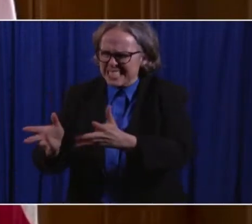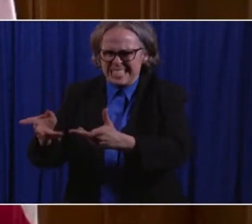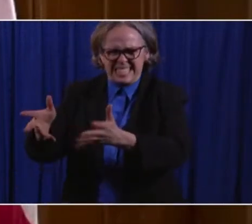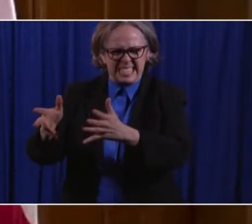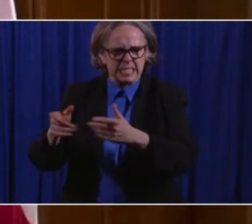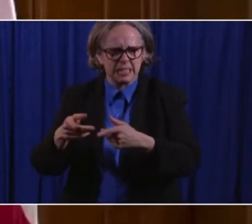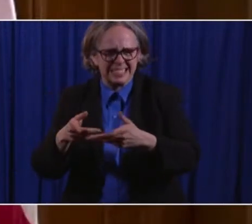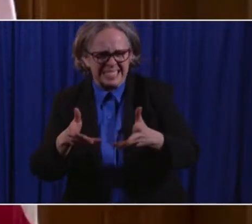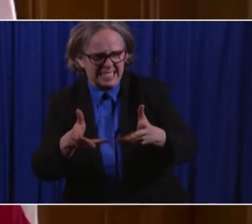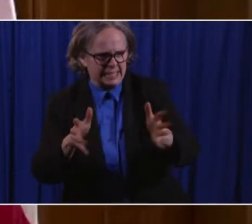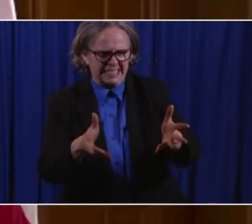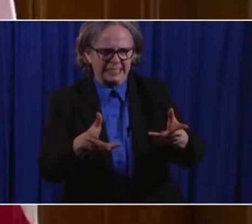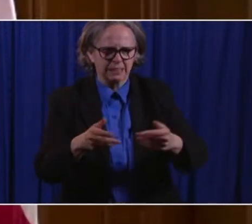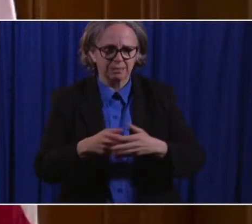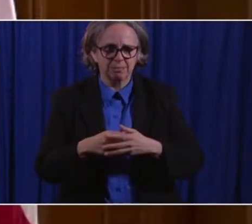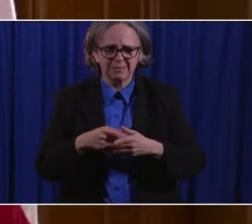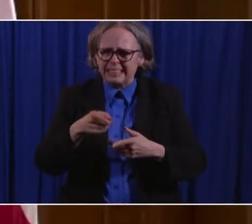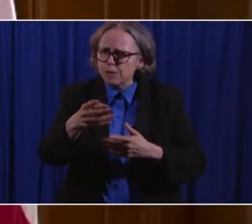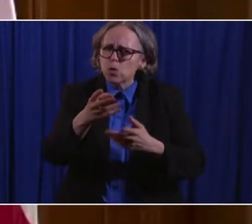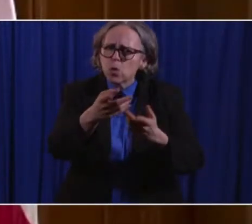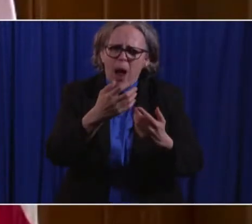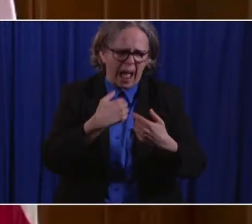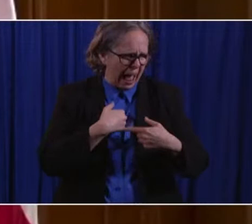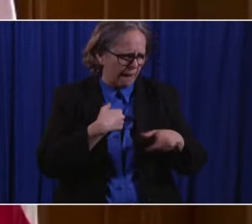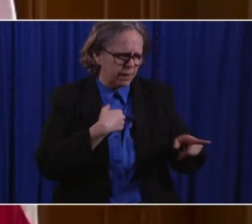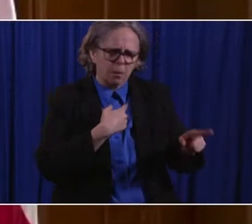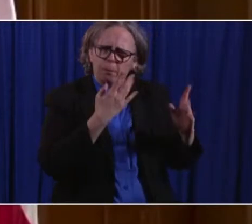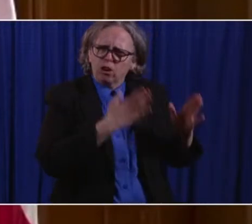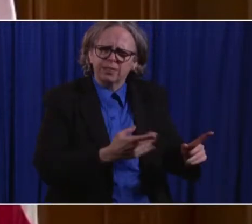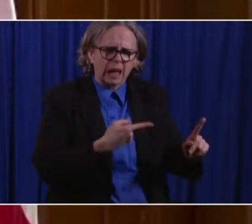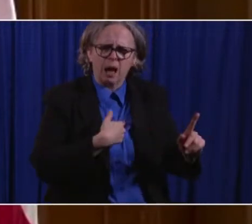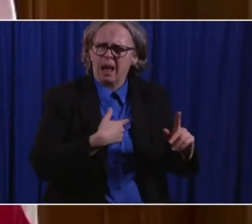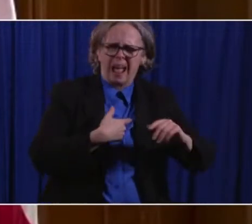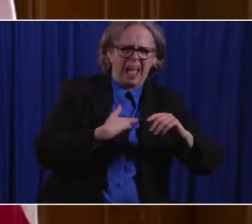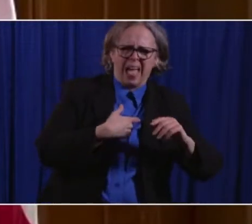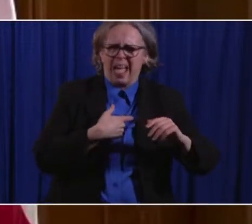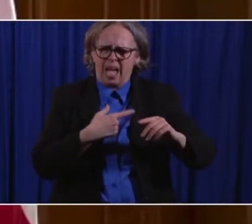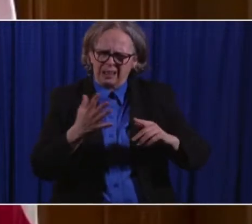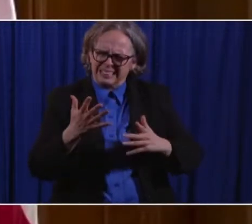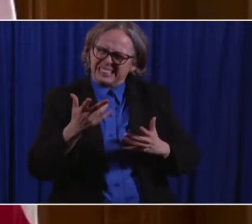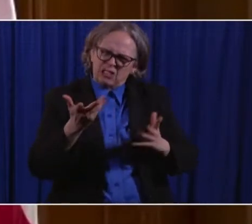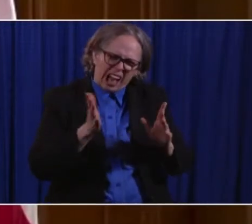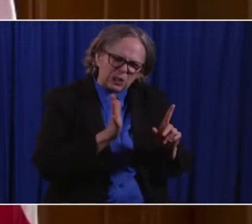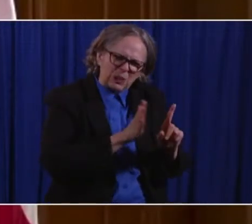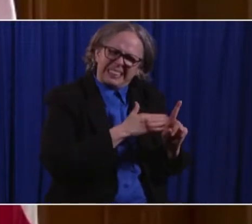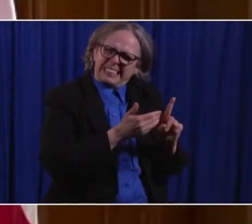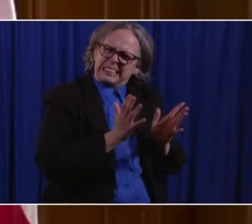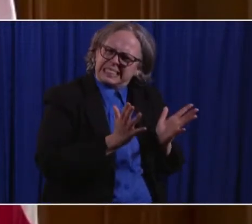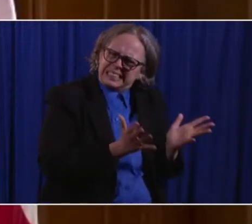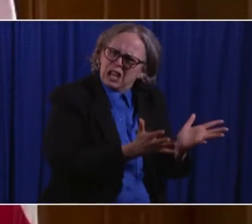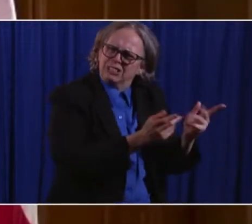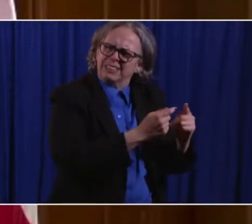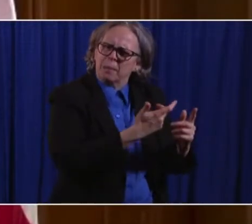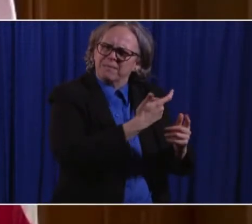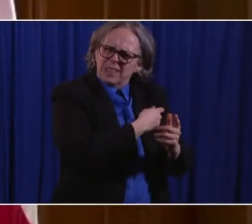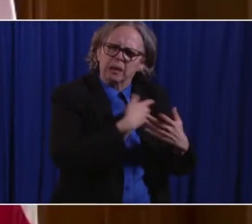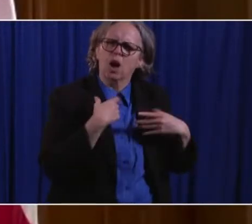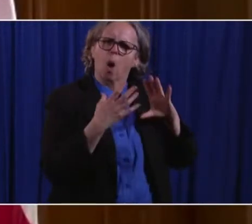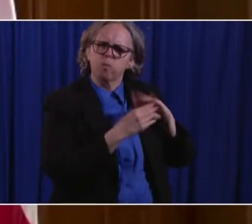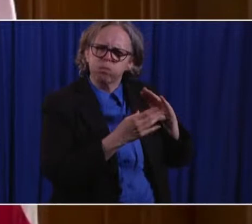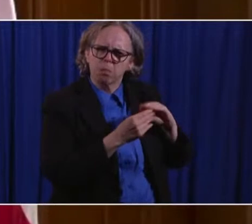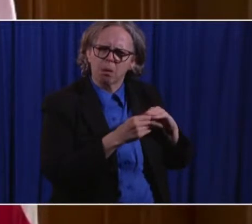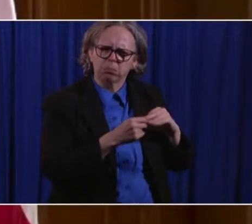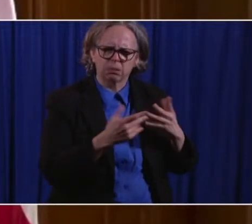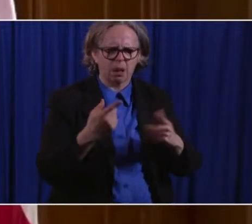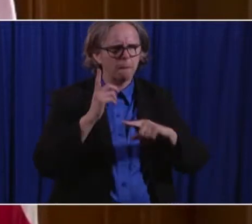been vaccinated, whatever their age, please try to persuade them to do it. Talk about your experience. When